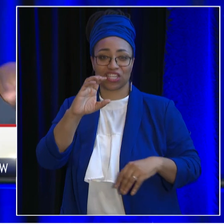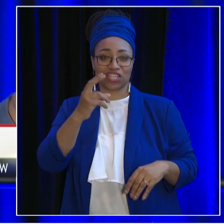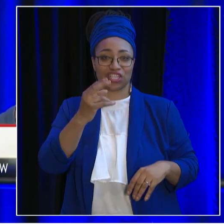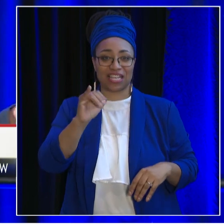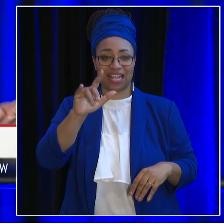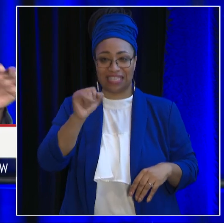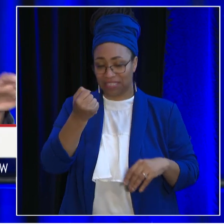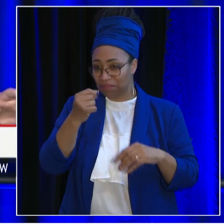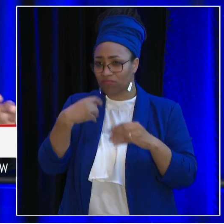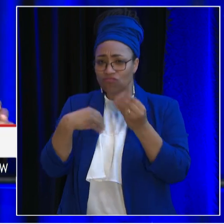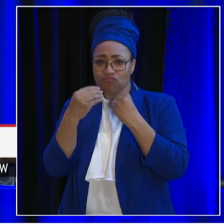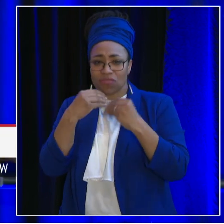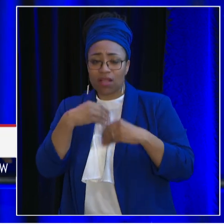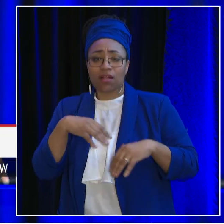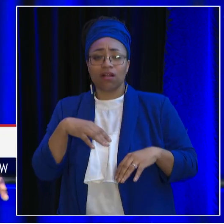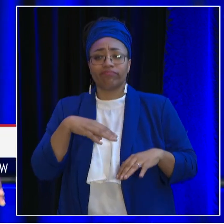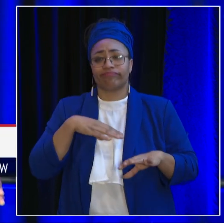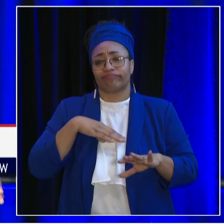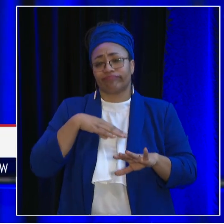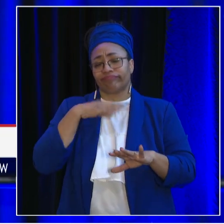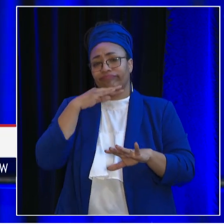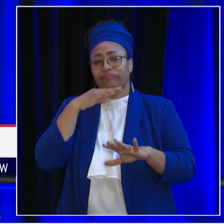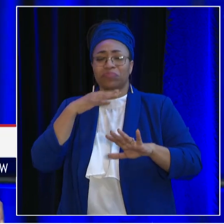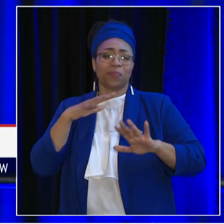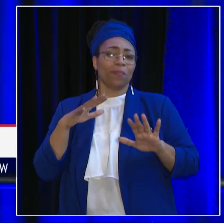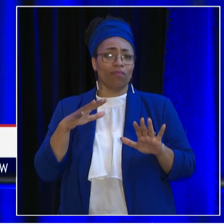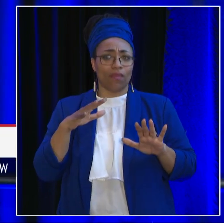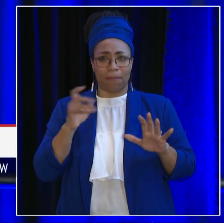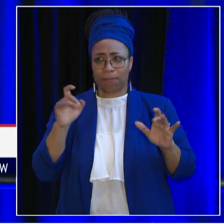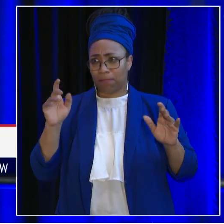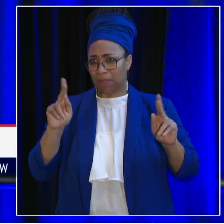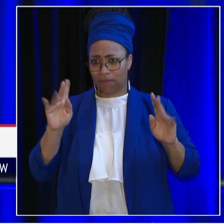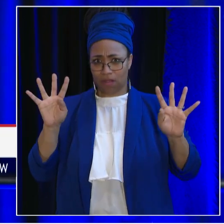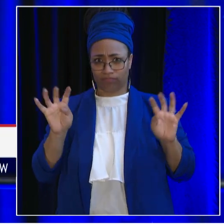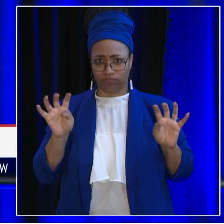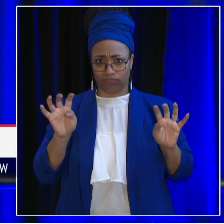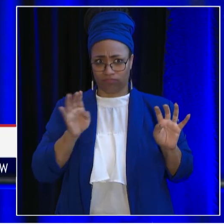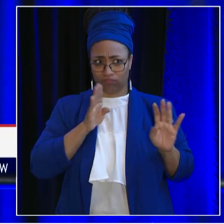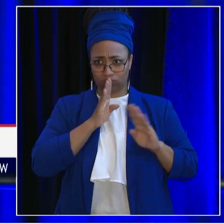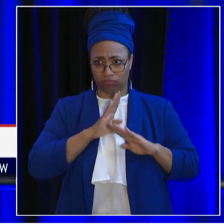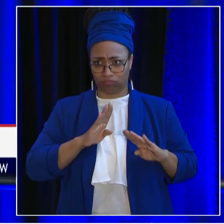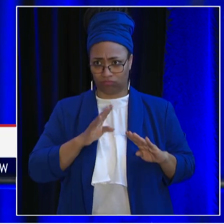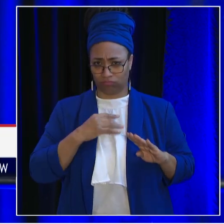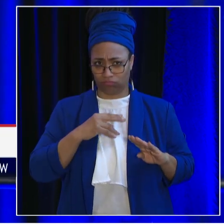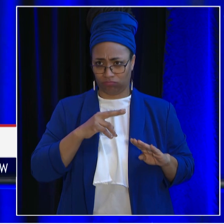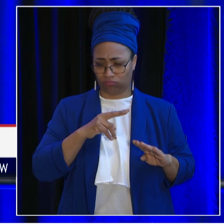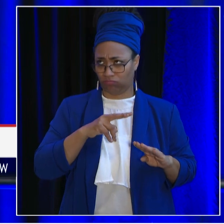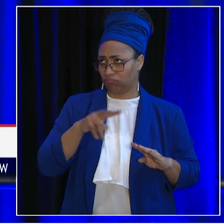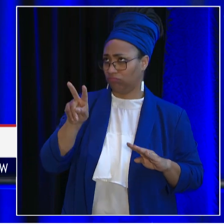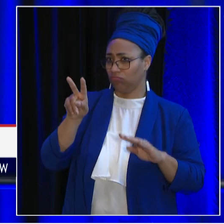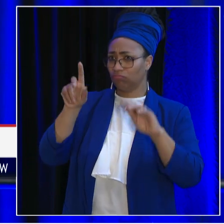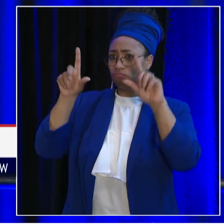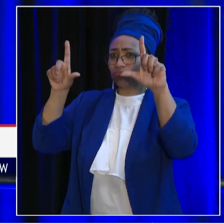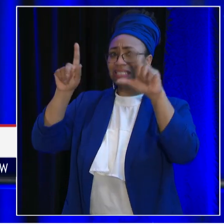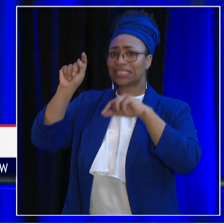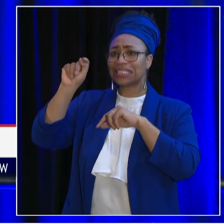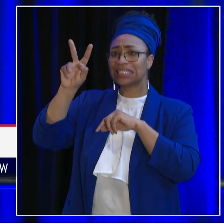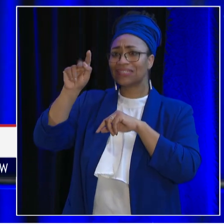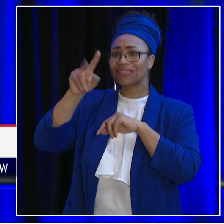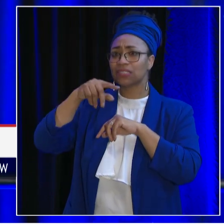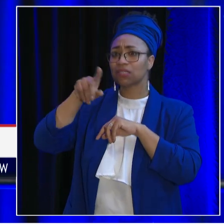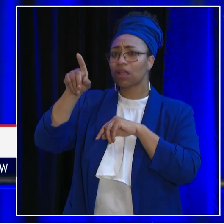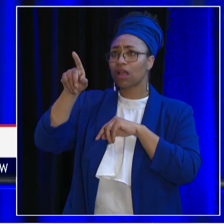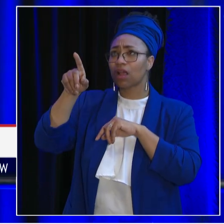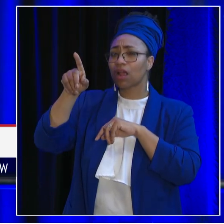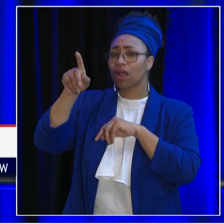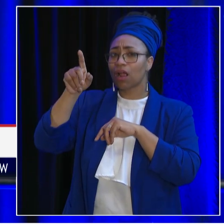silence falls across the restaurant. We look at each other, we look at the television screens, and we see, somebody walked into an elementary school